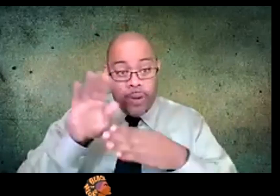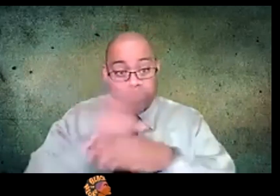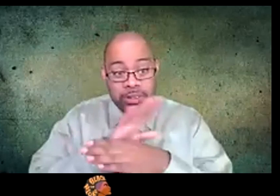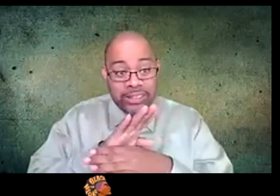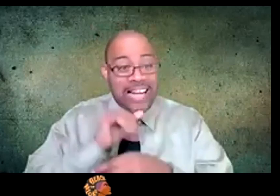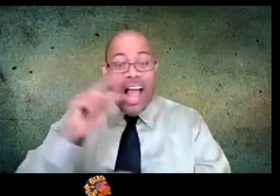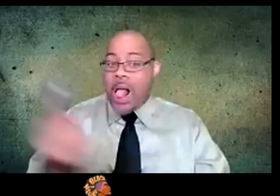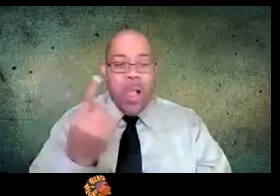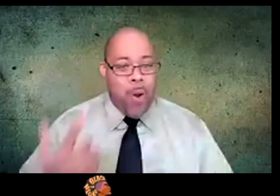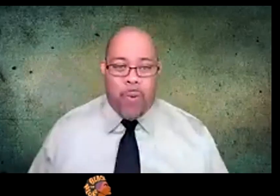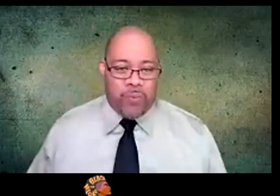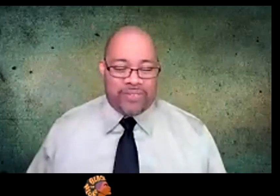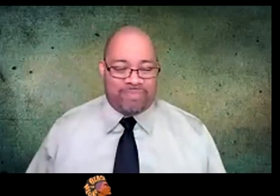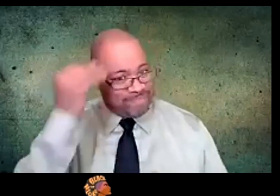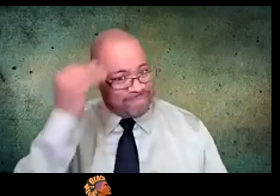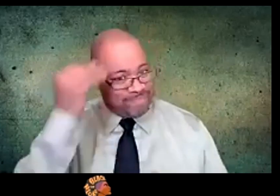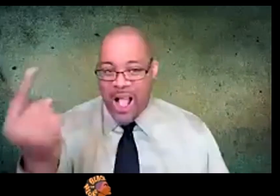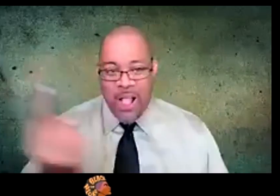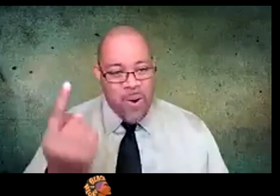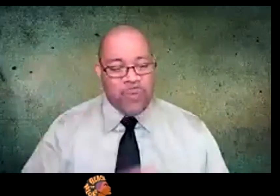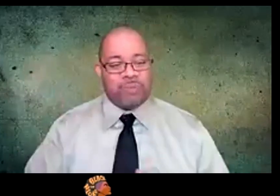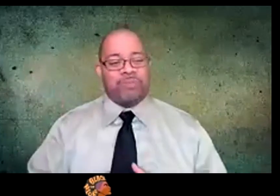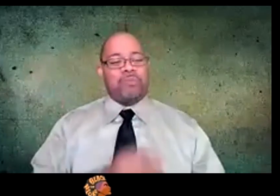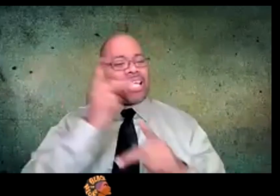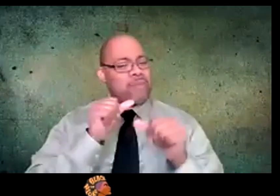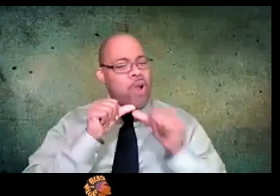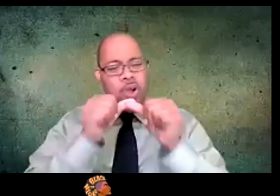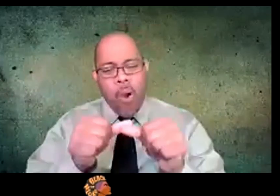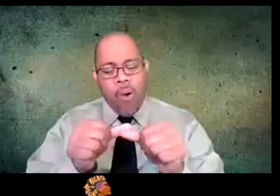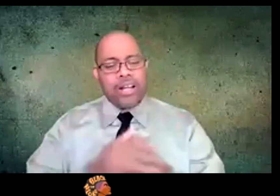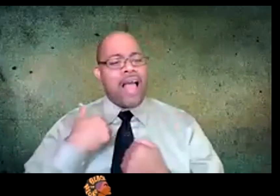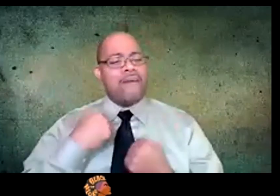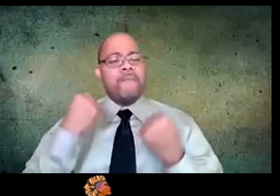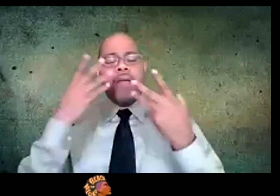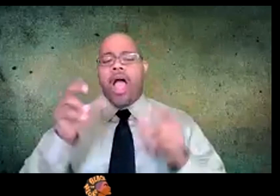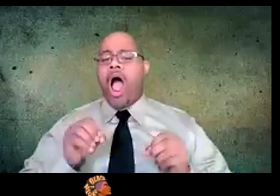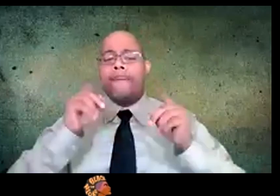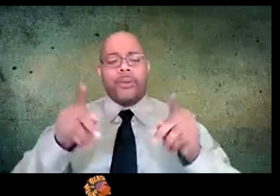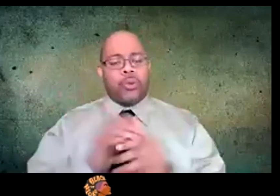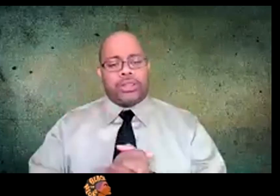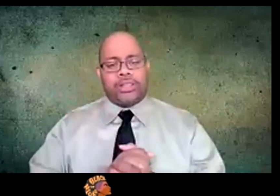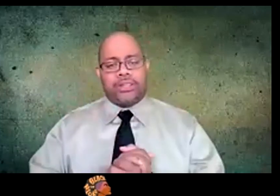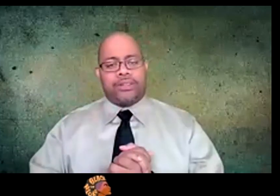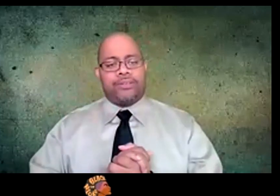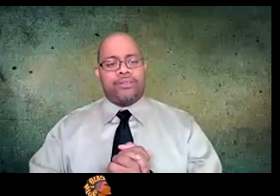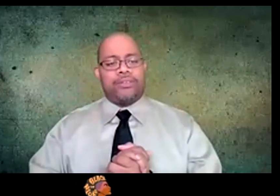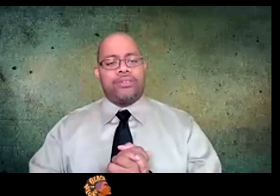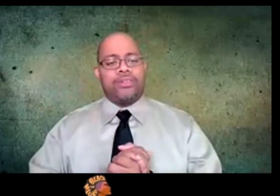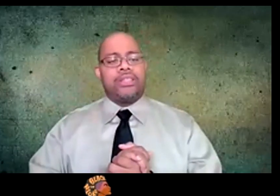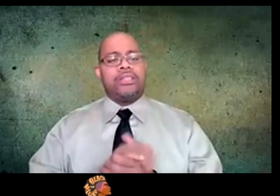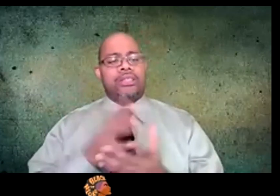not alone. Okay, you're not, and keep going. There are lots of opportunities to